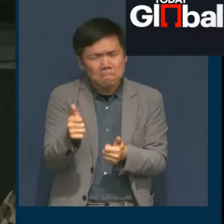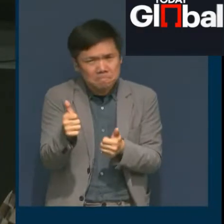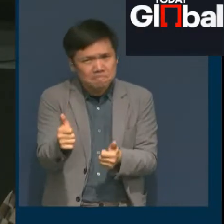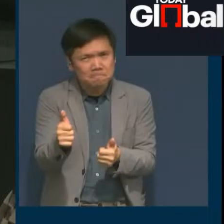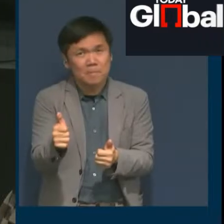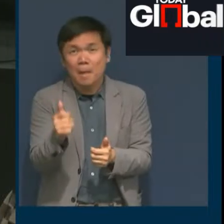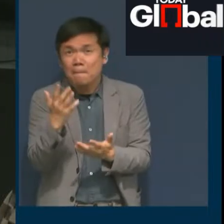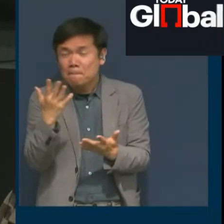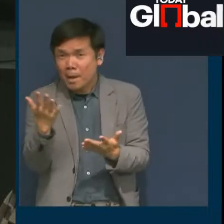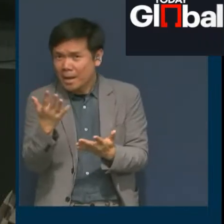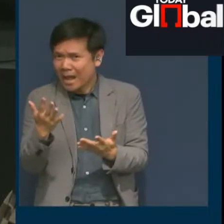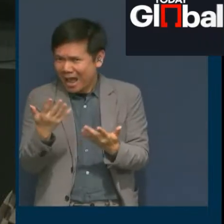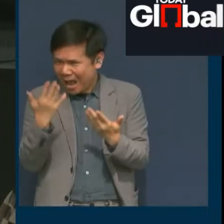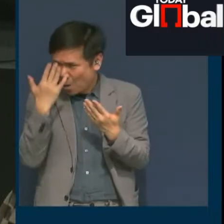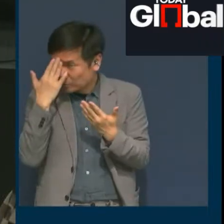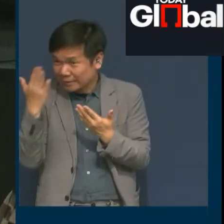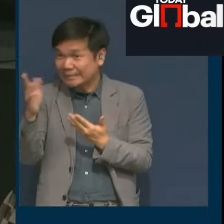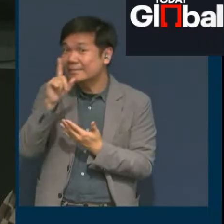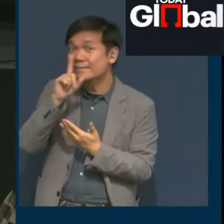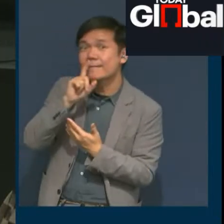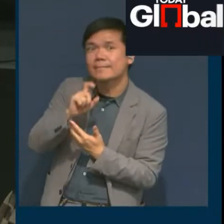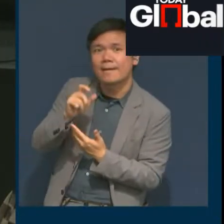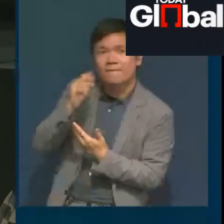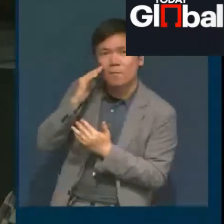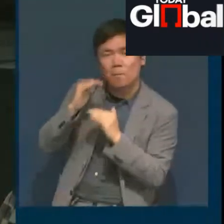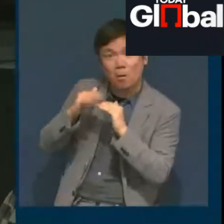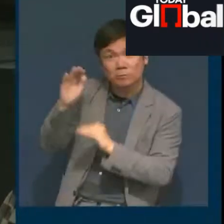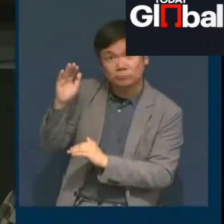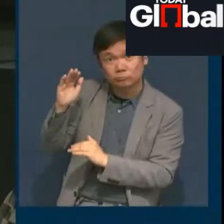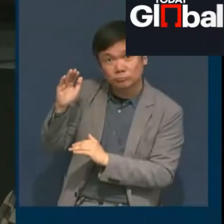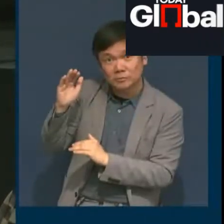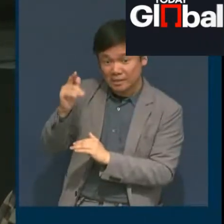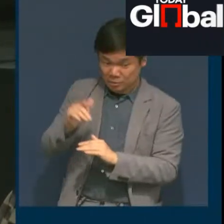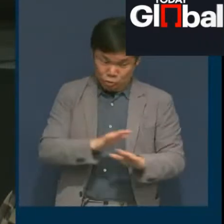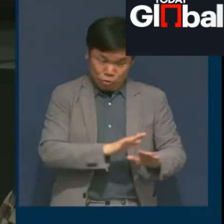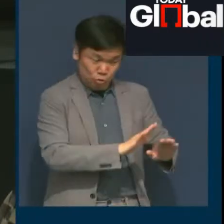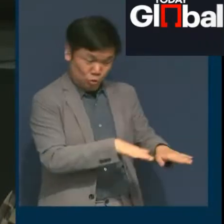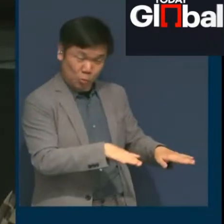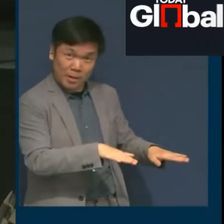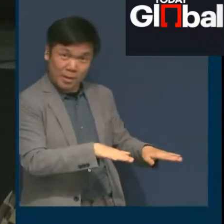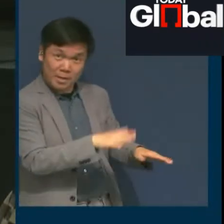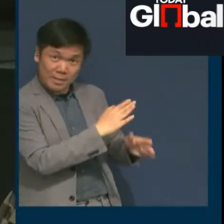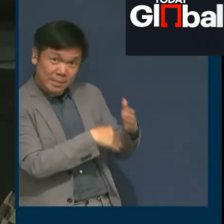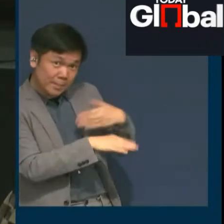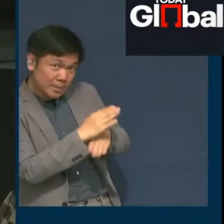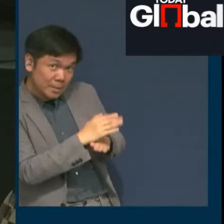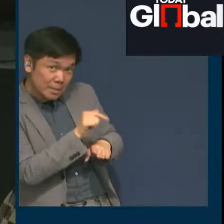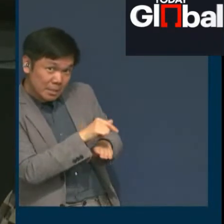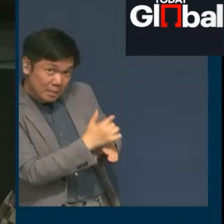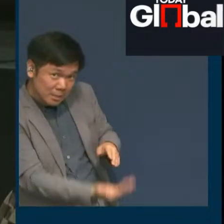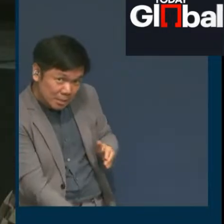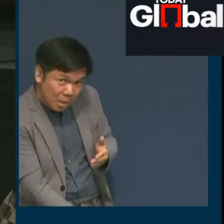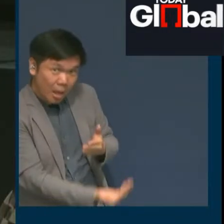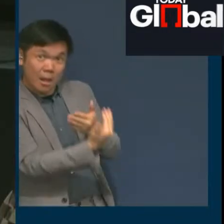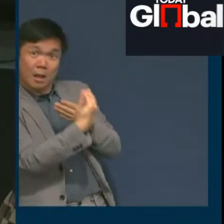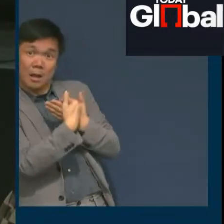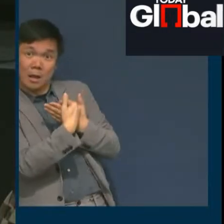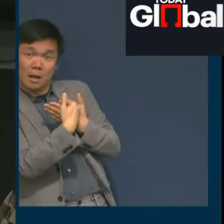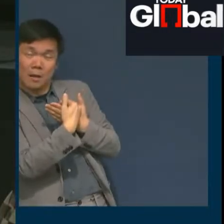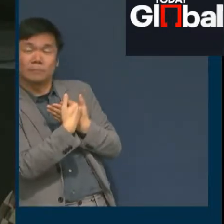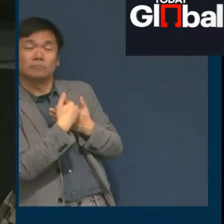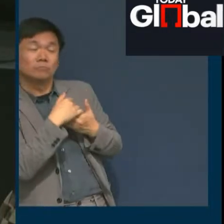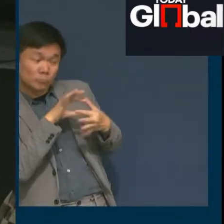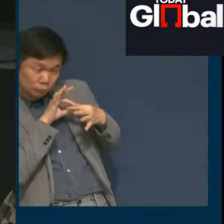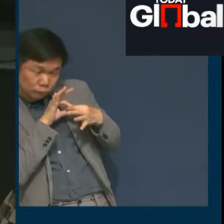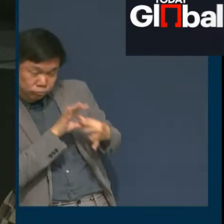specific measures taken by Qatar to integrate children with disabilities to participate in decisions that relate to